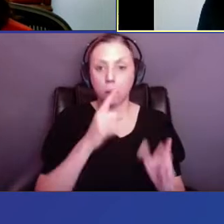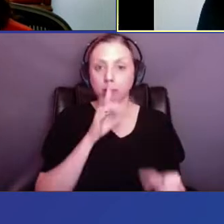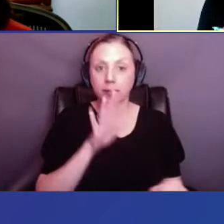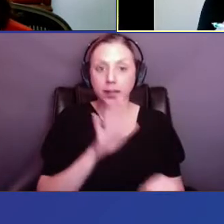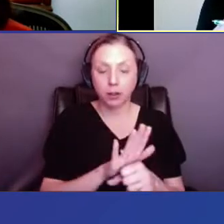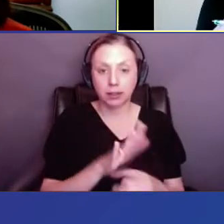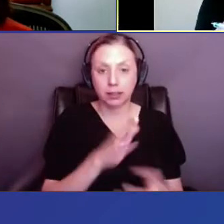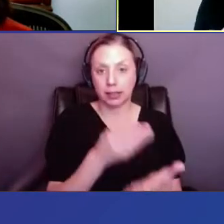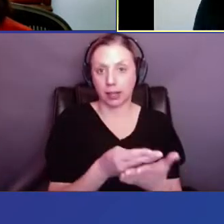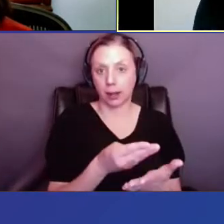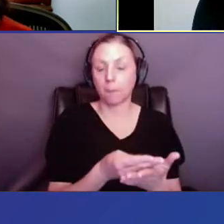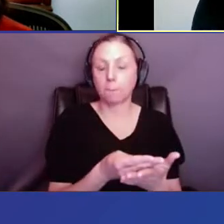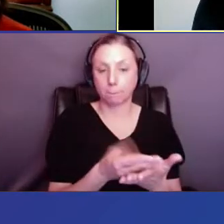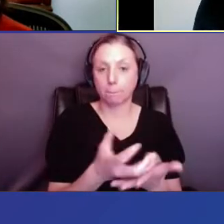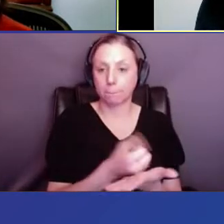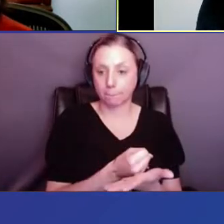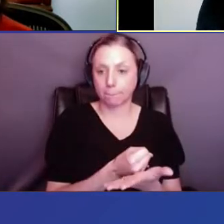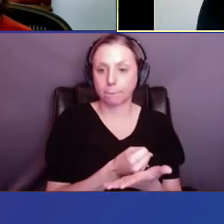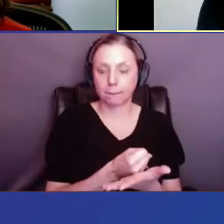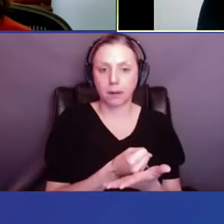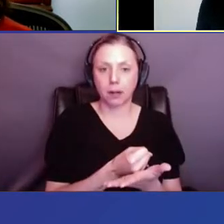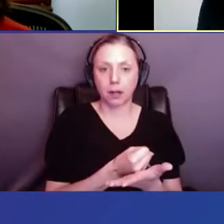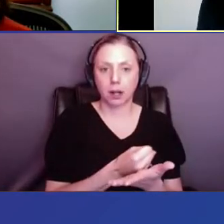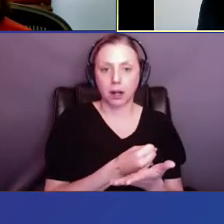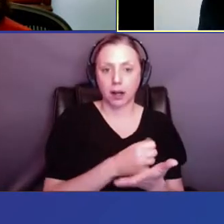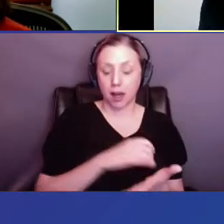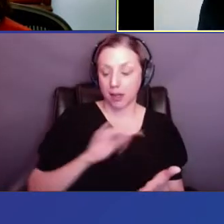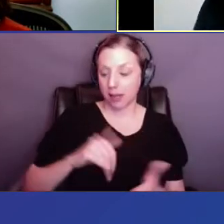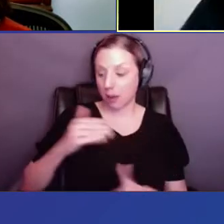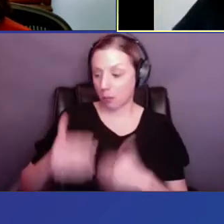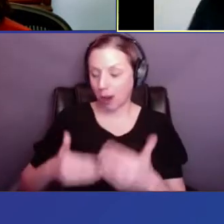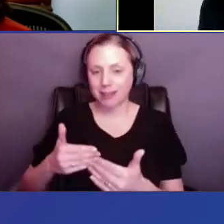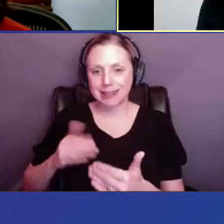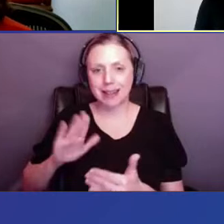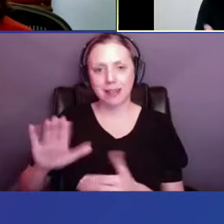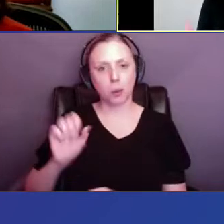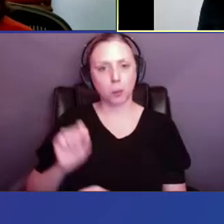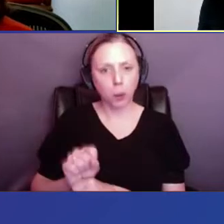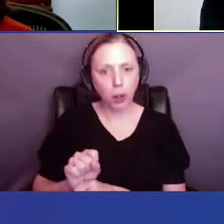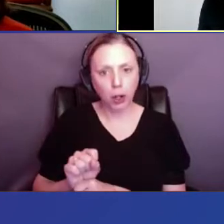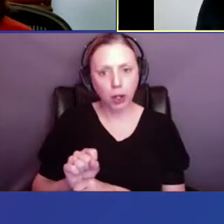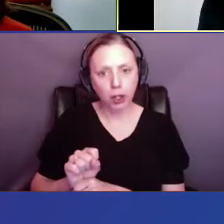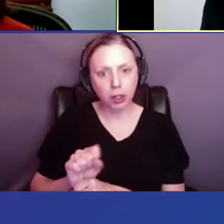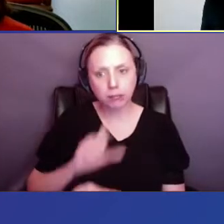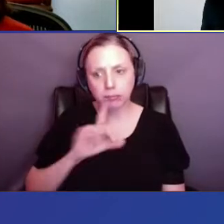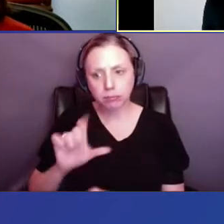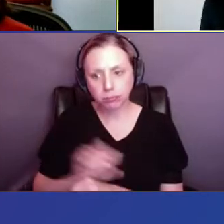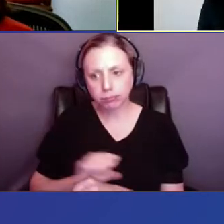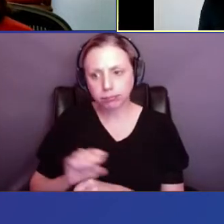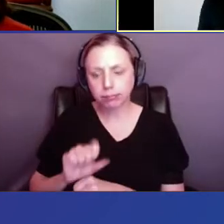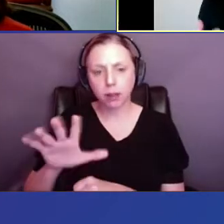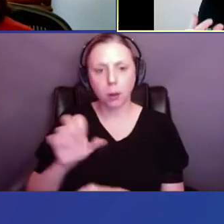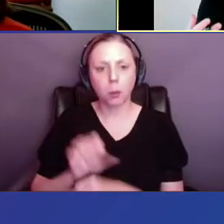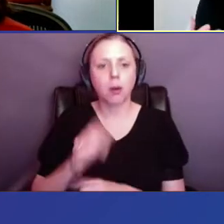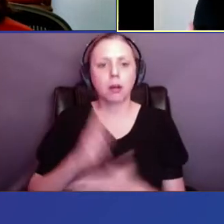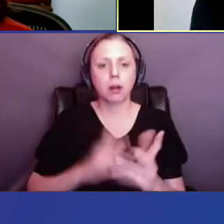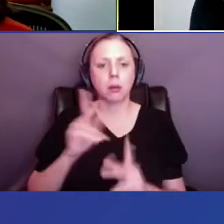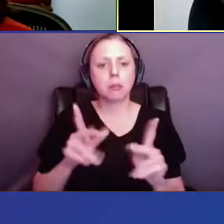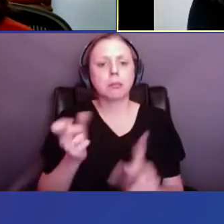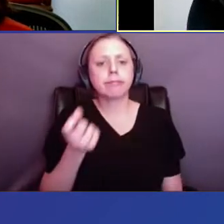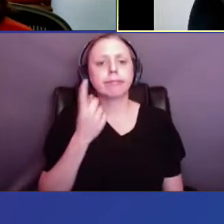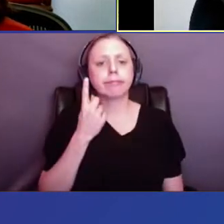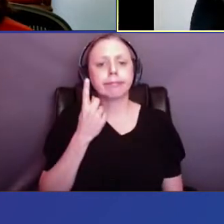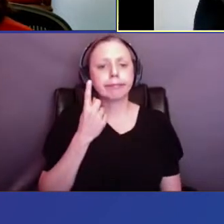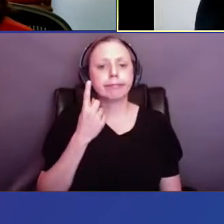income, the process that the actual work that they do, right? There's some folks that understand